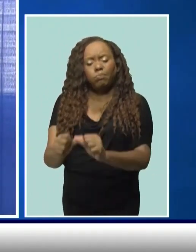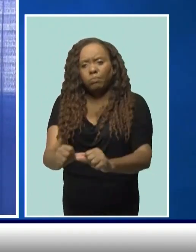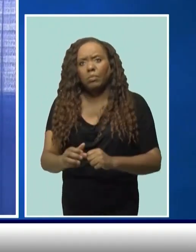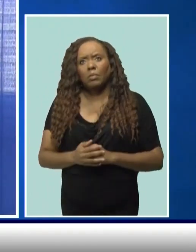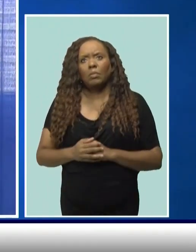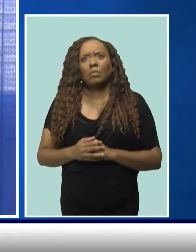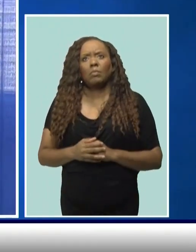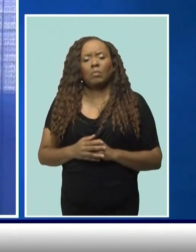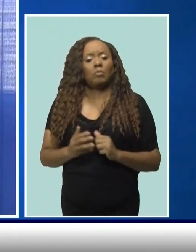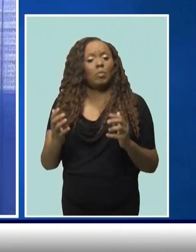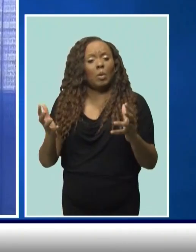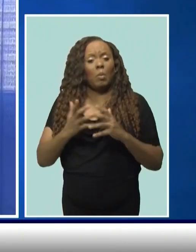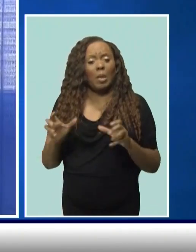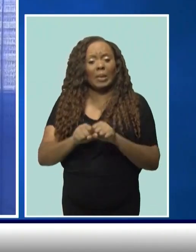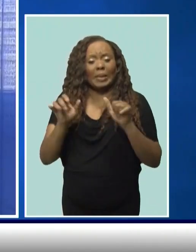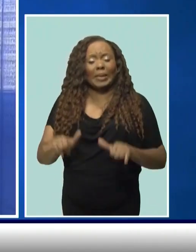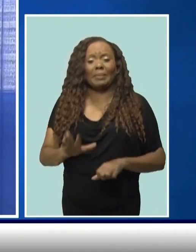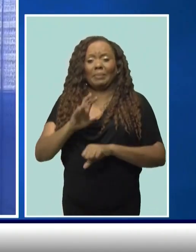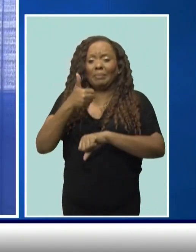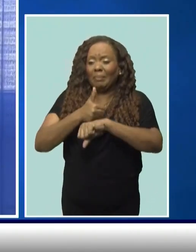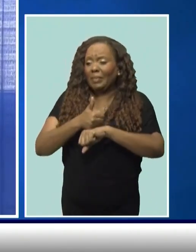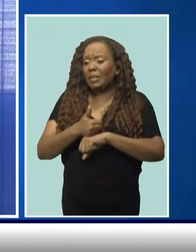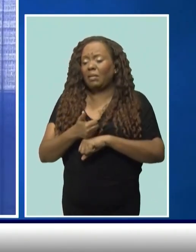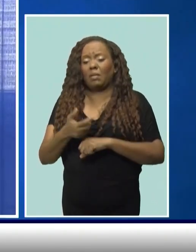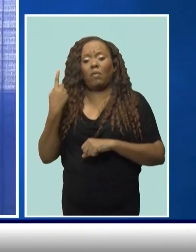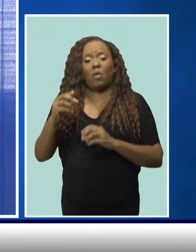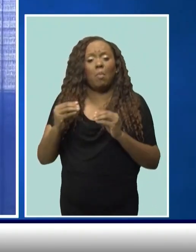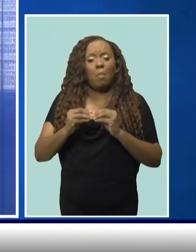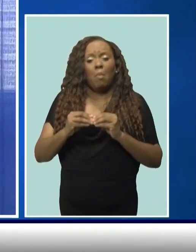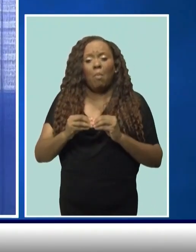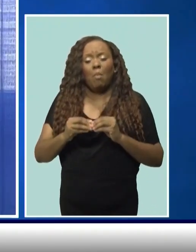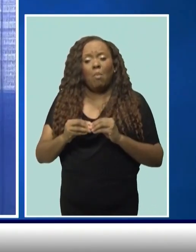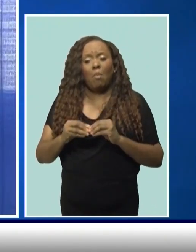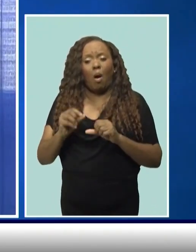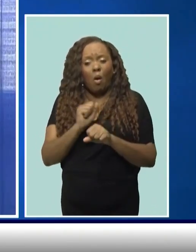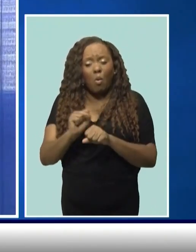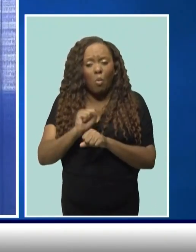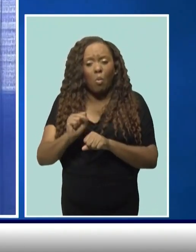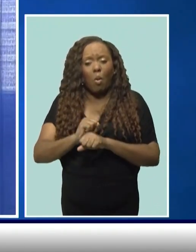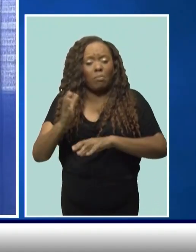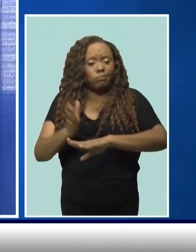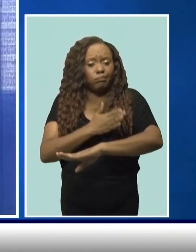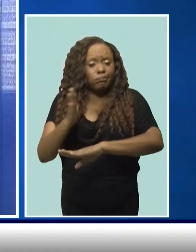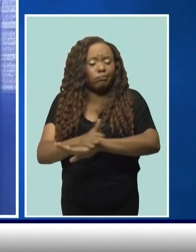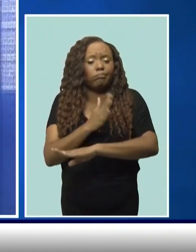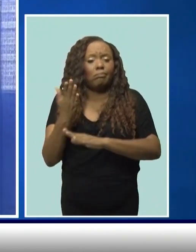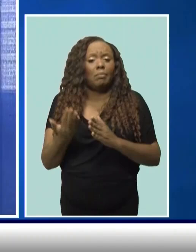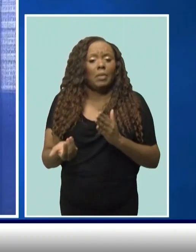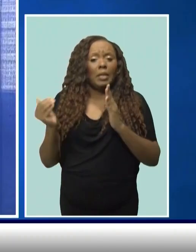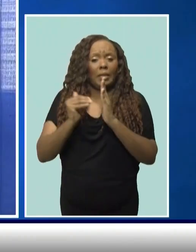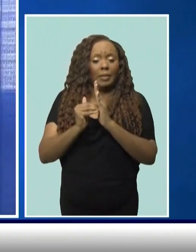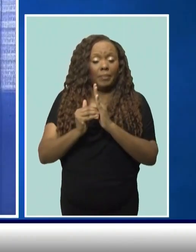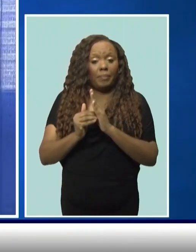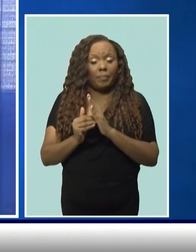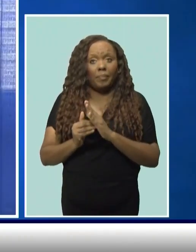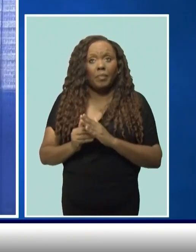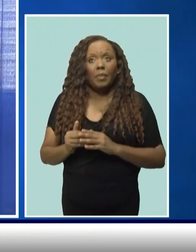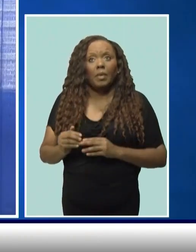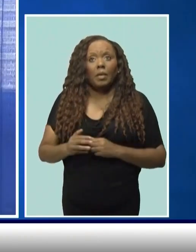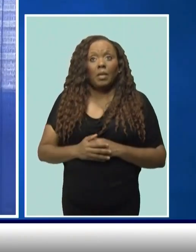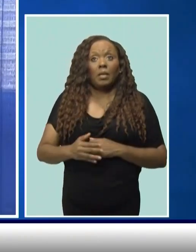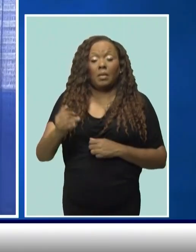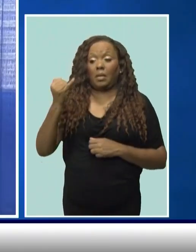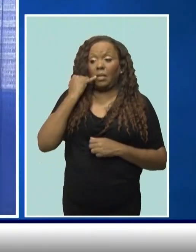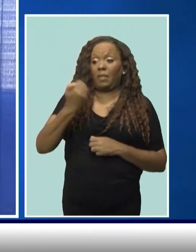that kind of industrial production can start again, and to recognize that if we see the world as our